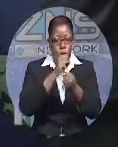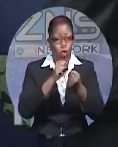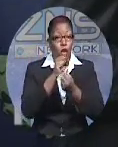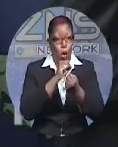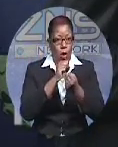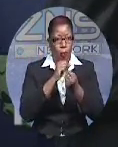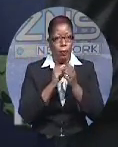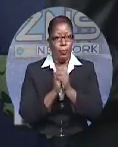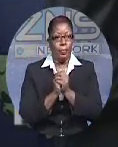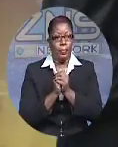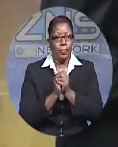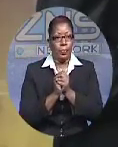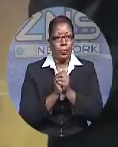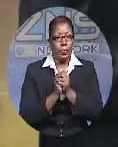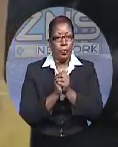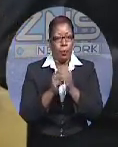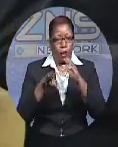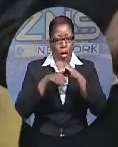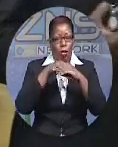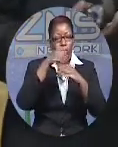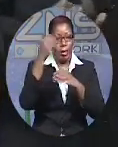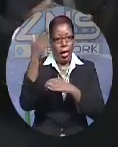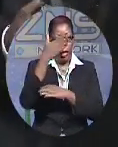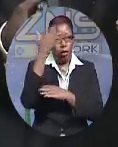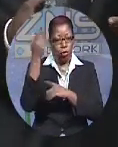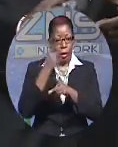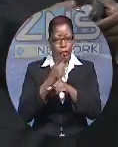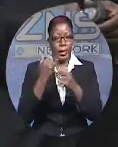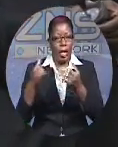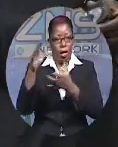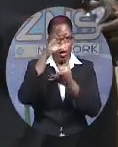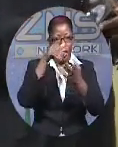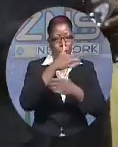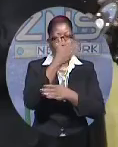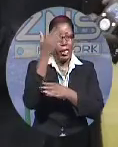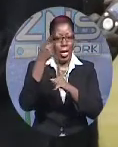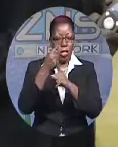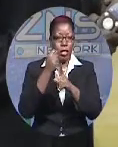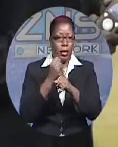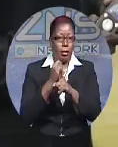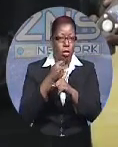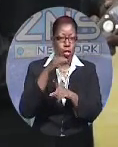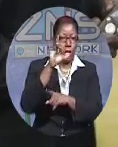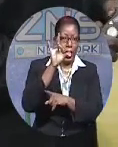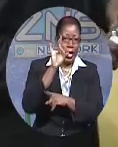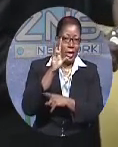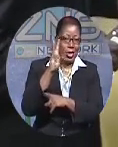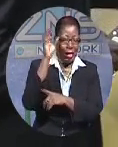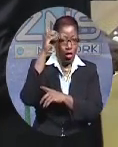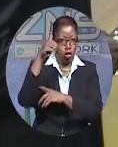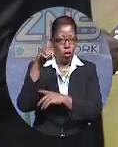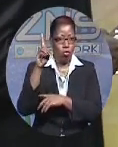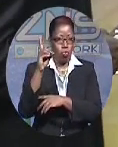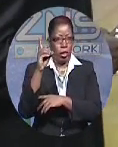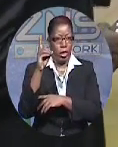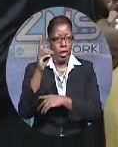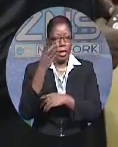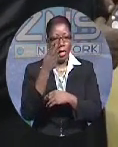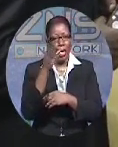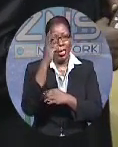abreast with the movement of Erin. Outside of our studios, mostly cloudy skies, temperature just around 86 degrees. Relative